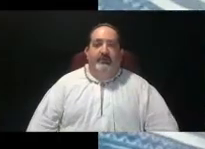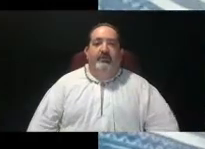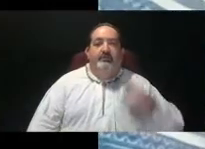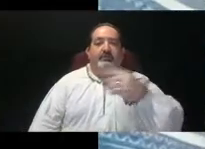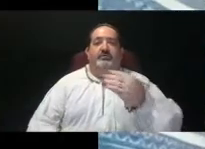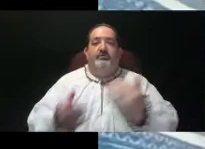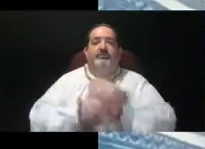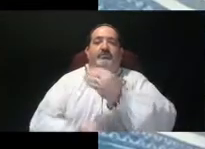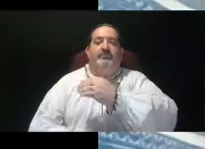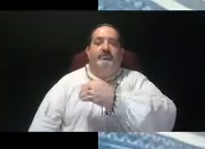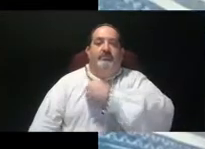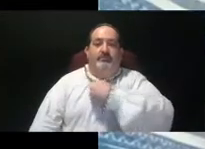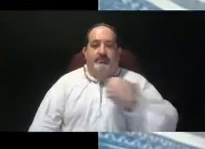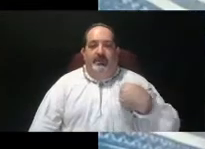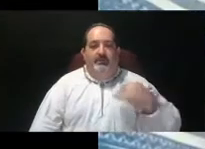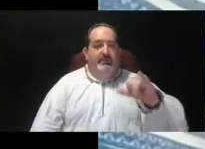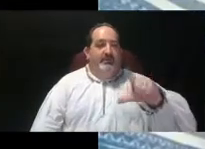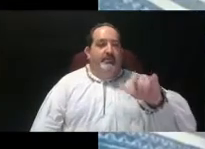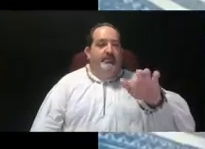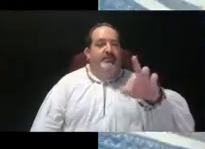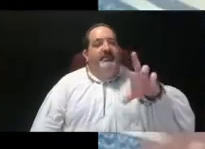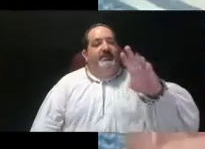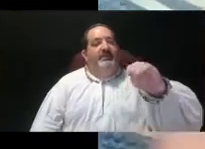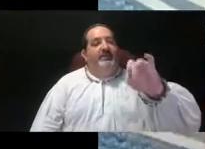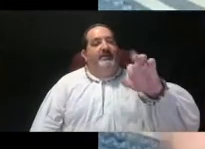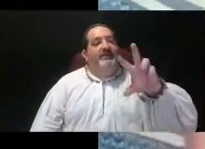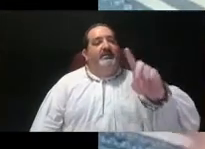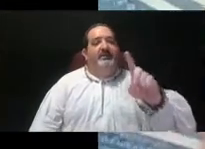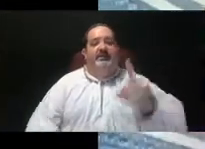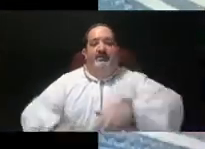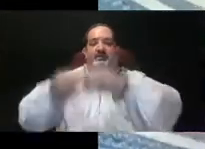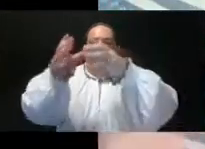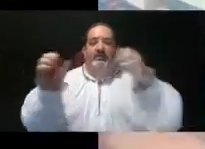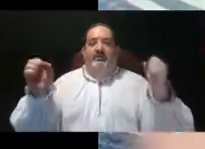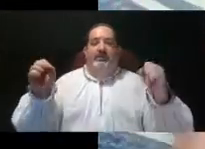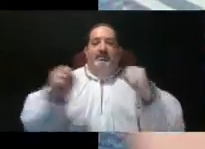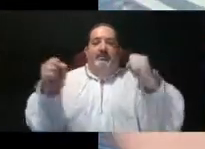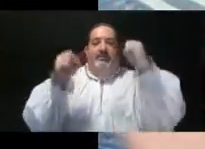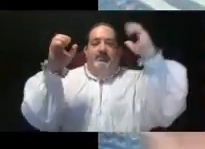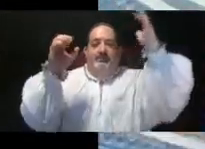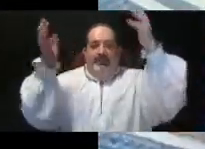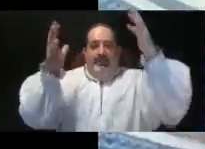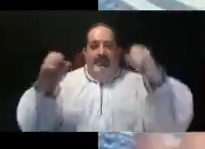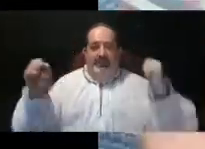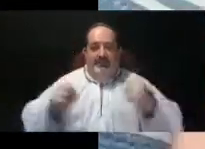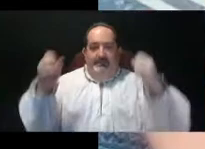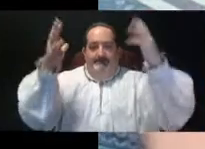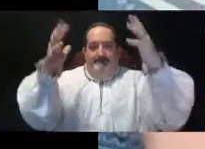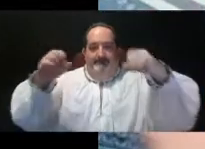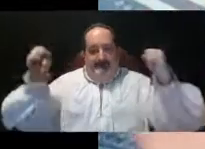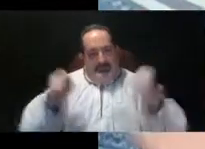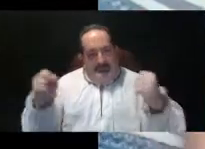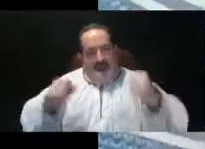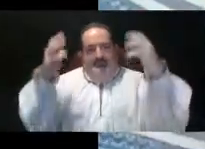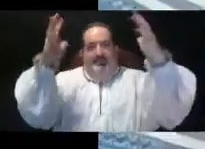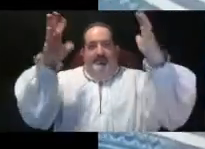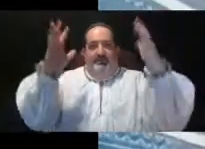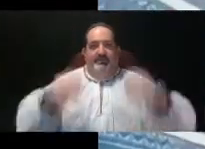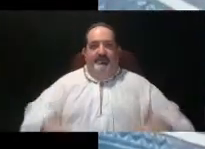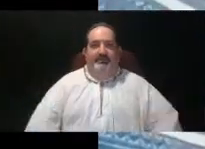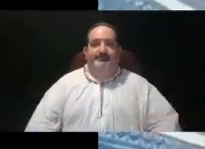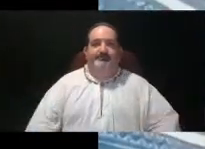For the newest companions of the illuminated Tower of Dreiburgen, hip hip, hip hip, Hip hip.